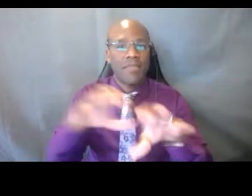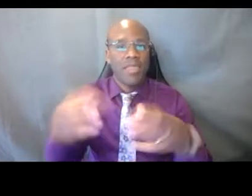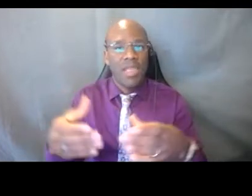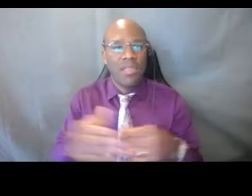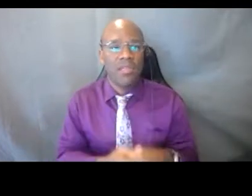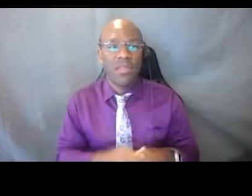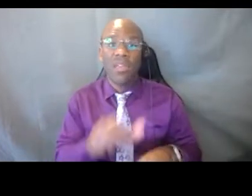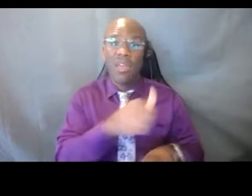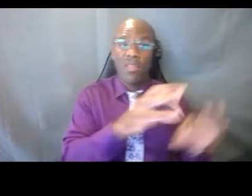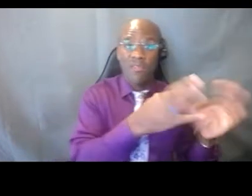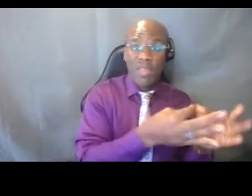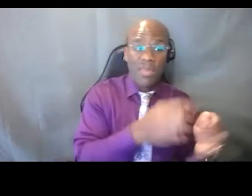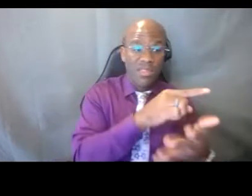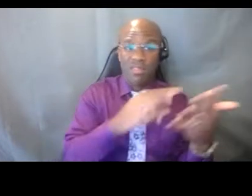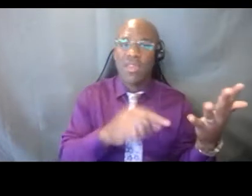of the families.